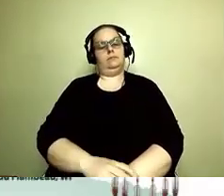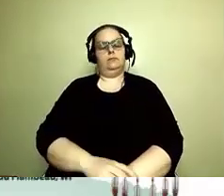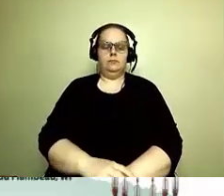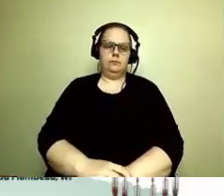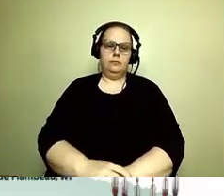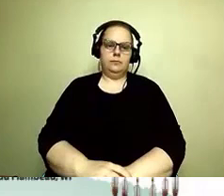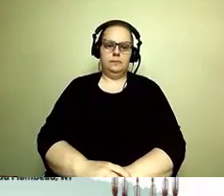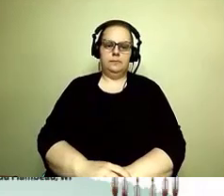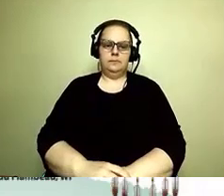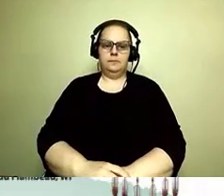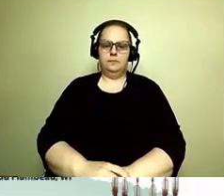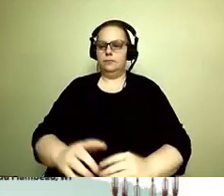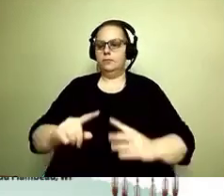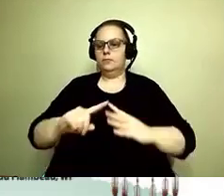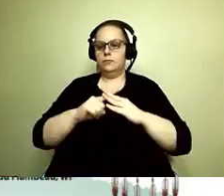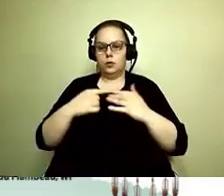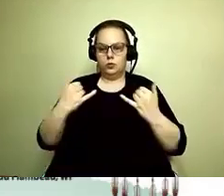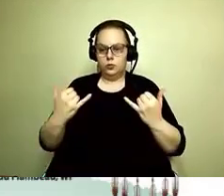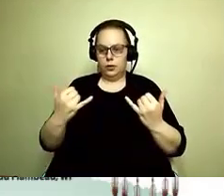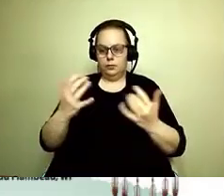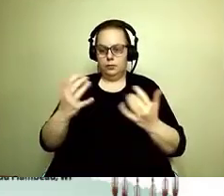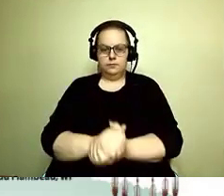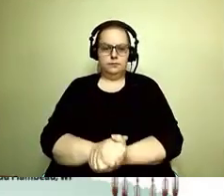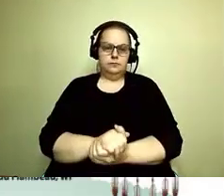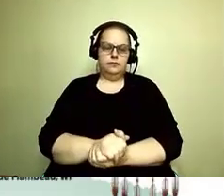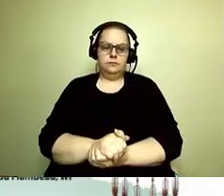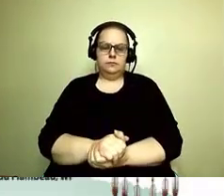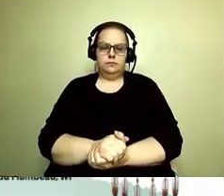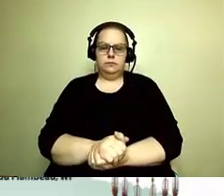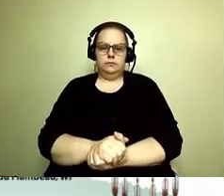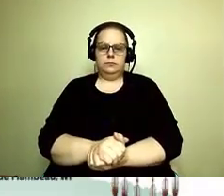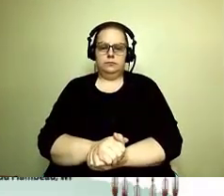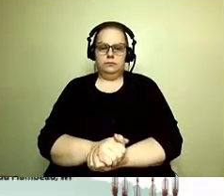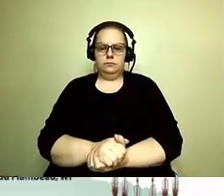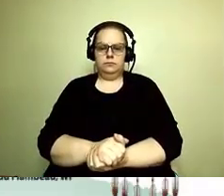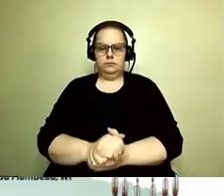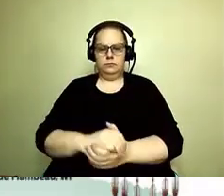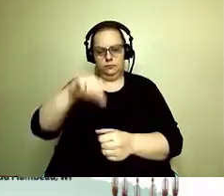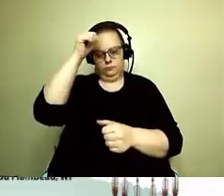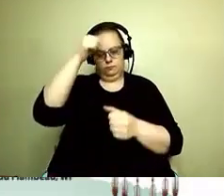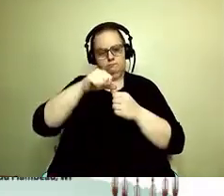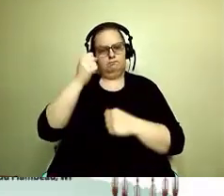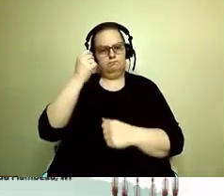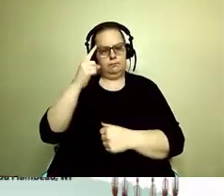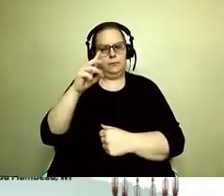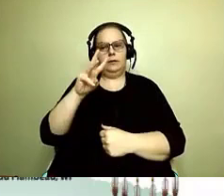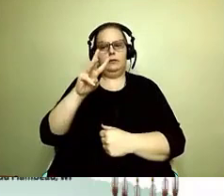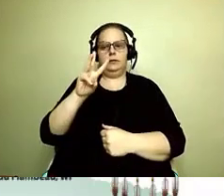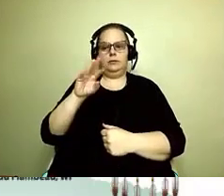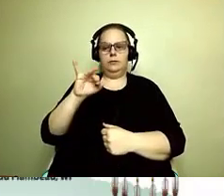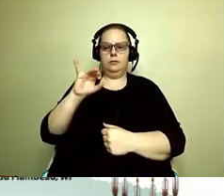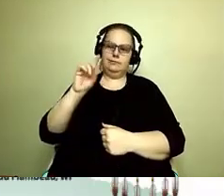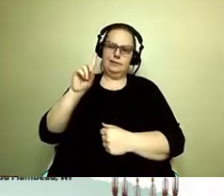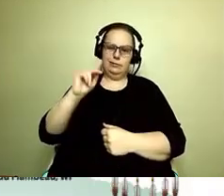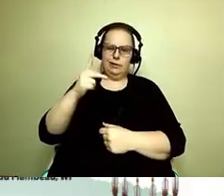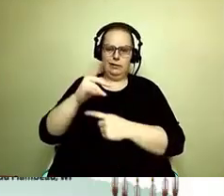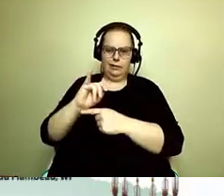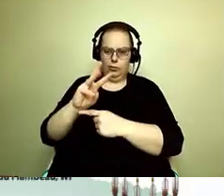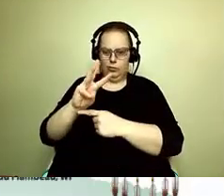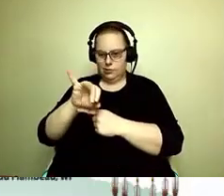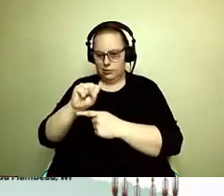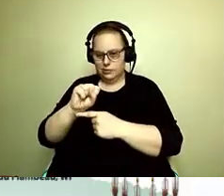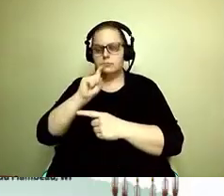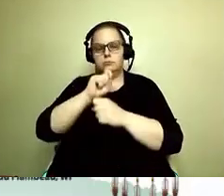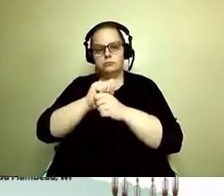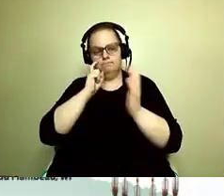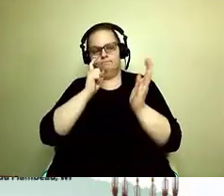to begin today to remember that the Wisconsin Department of Public Instruction